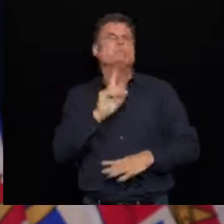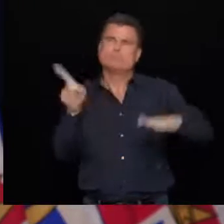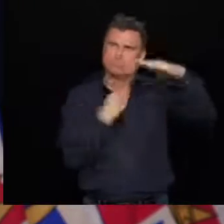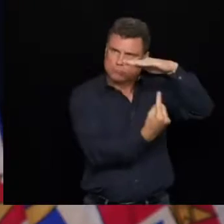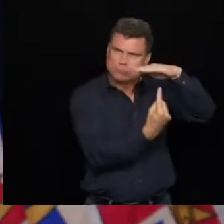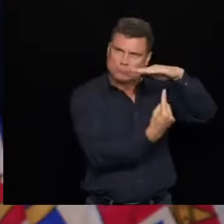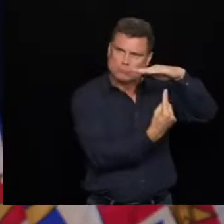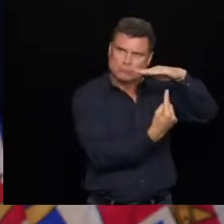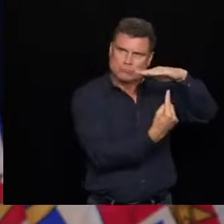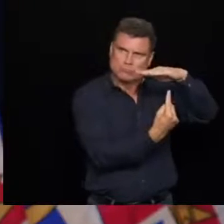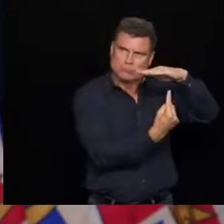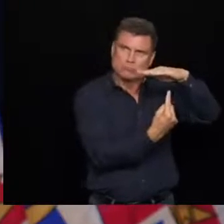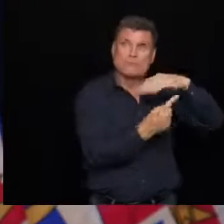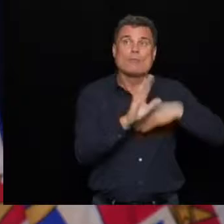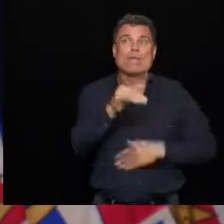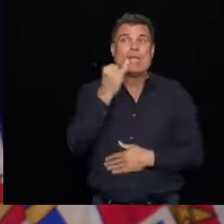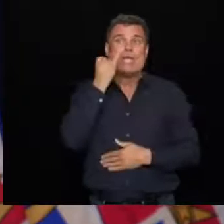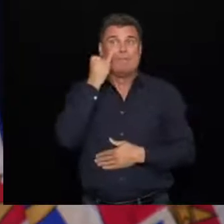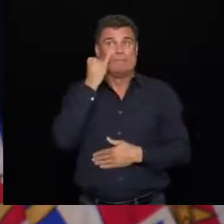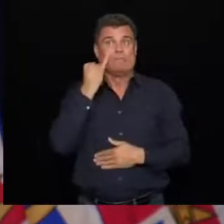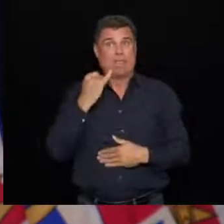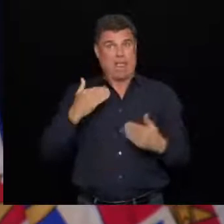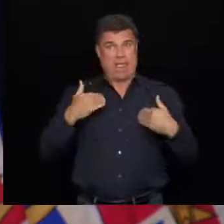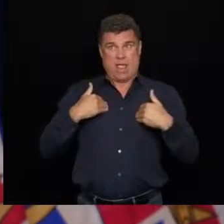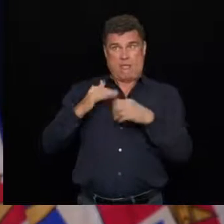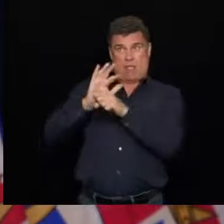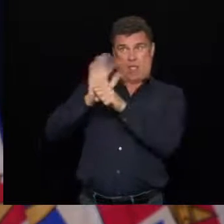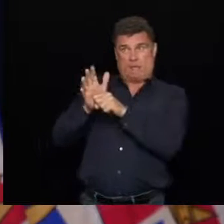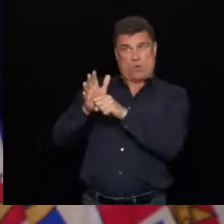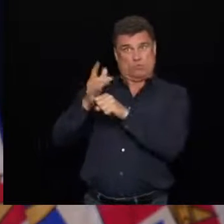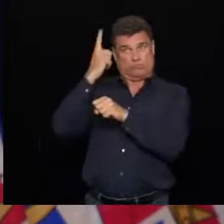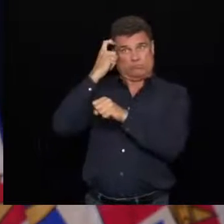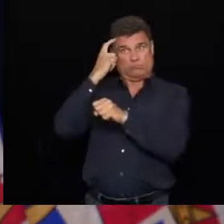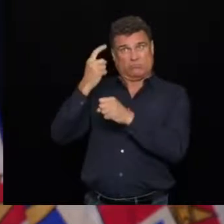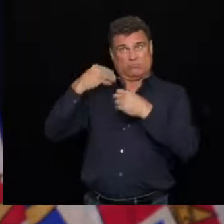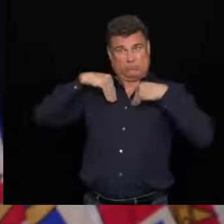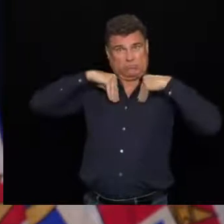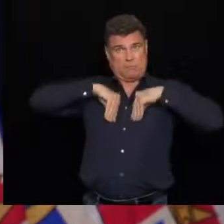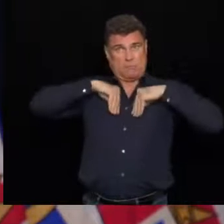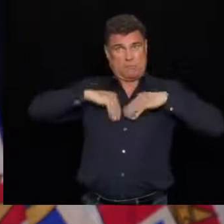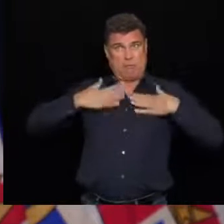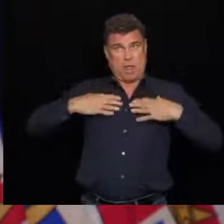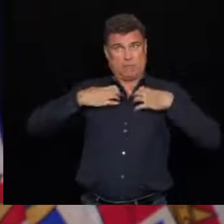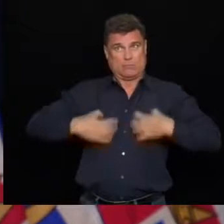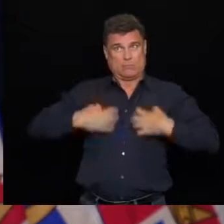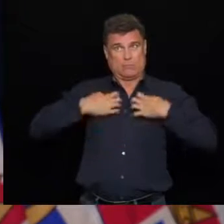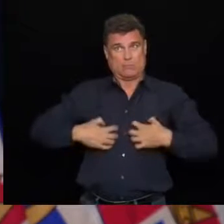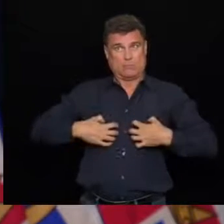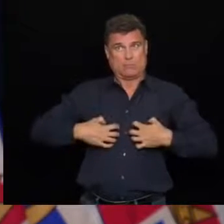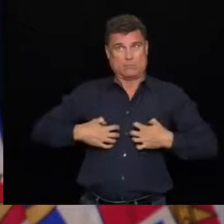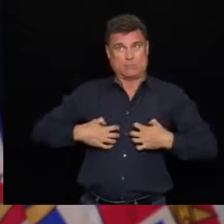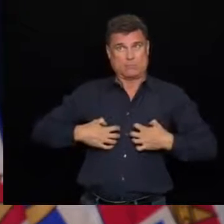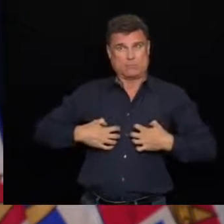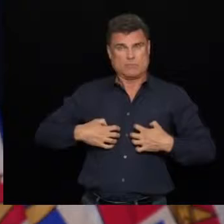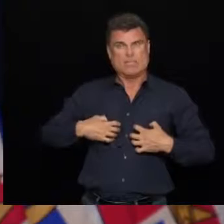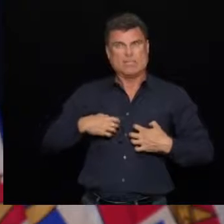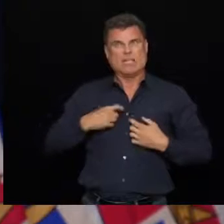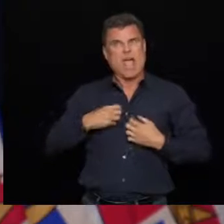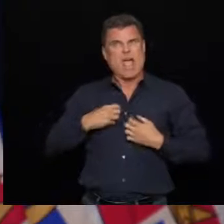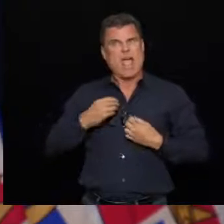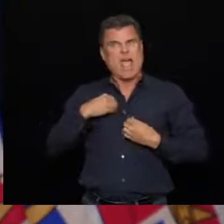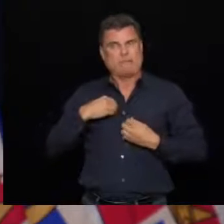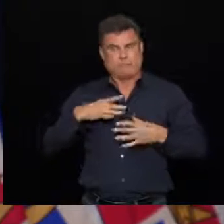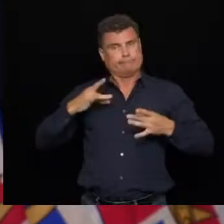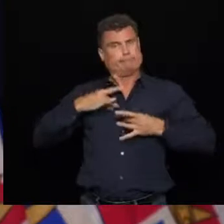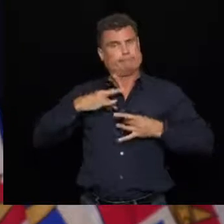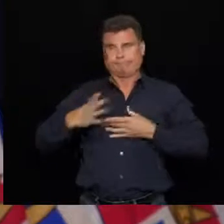incubation period and they don't have any symptoms and they're not yet sick, even having a negative test doesn't mean that you can go back to school. It